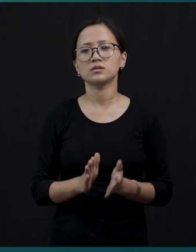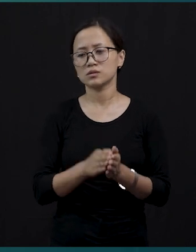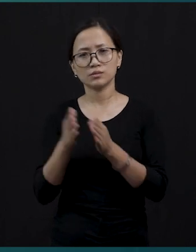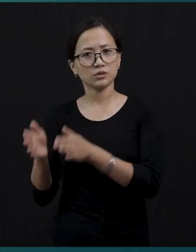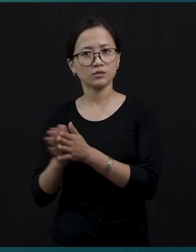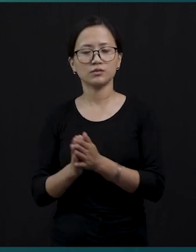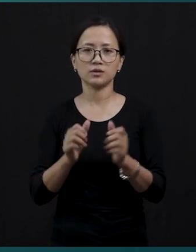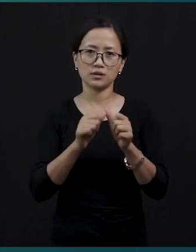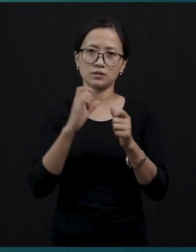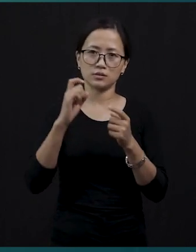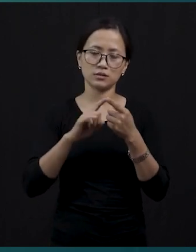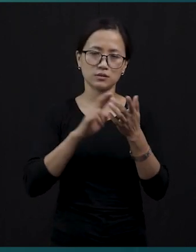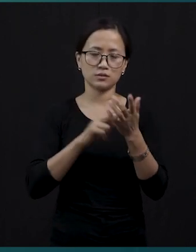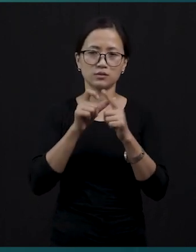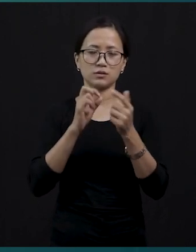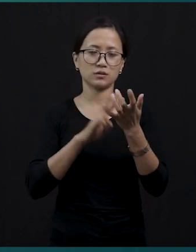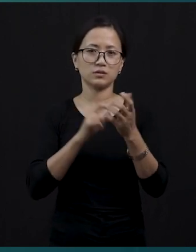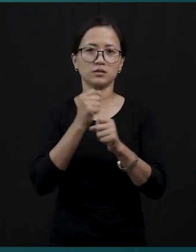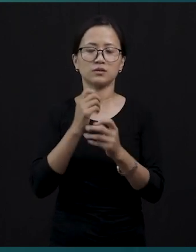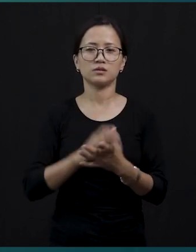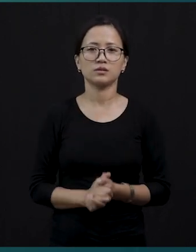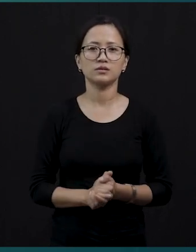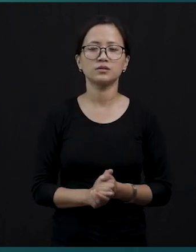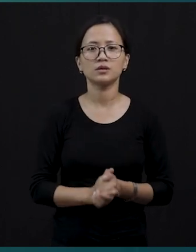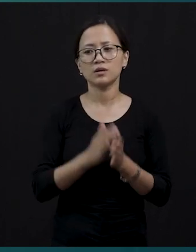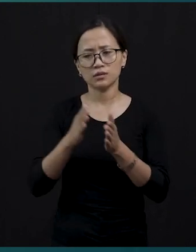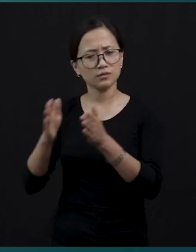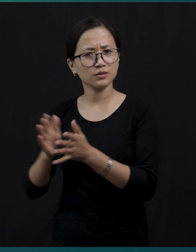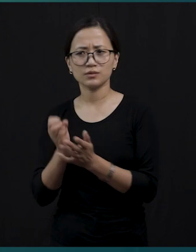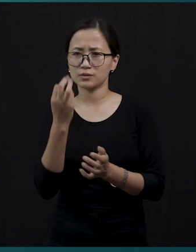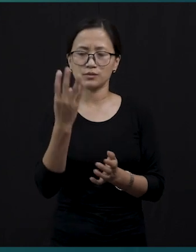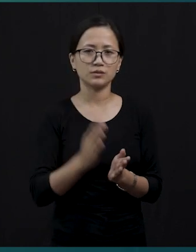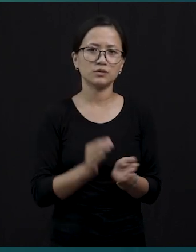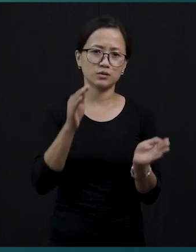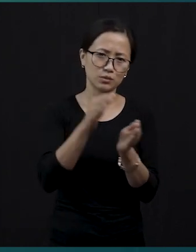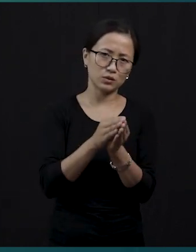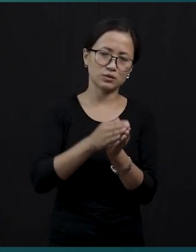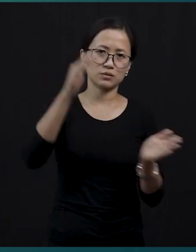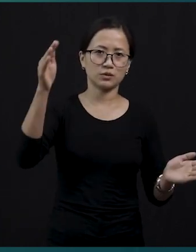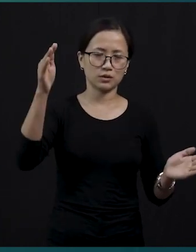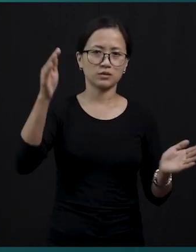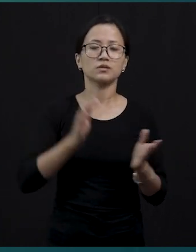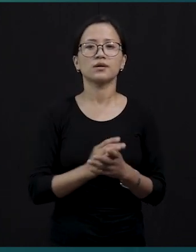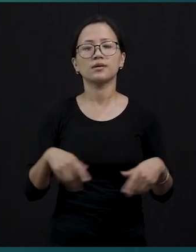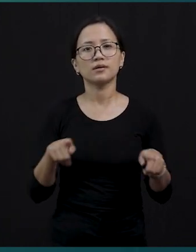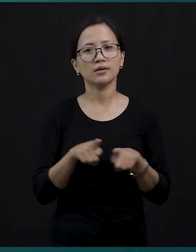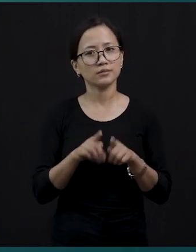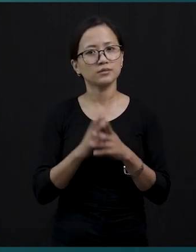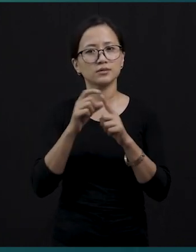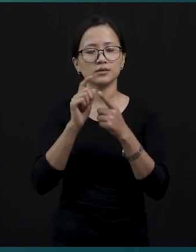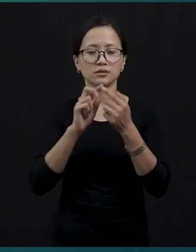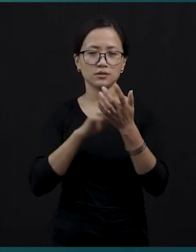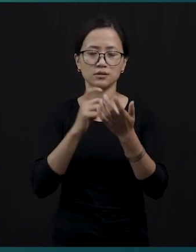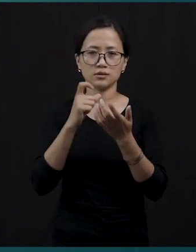the ascending order. In ascending order, it is the arrangement of numbers from the smallest to the biggest, right? So in